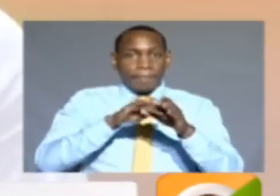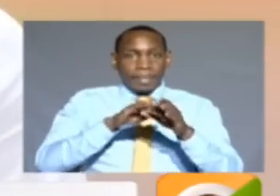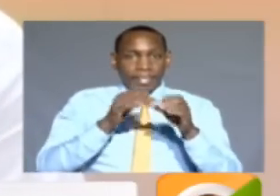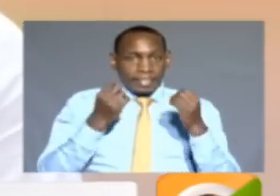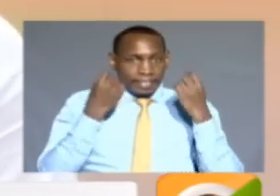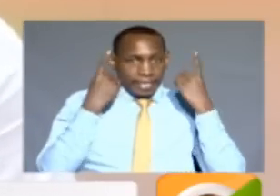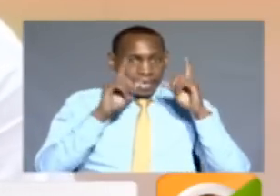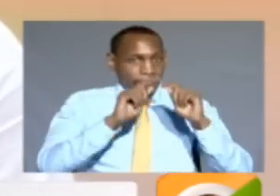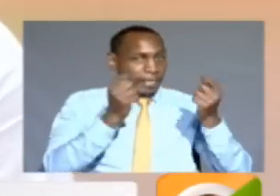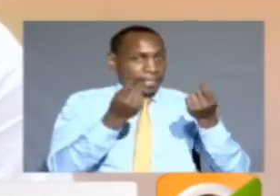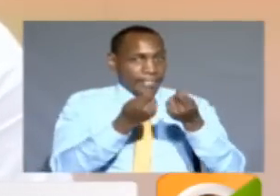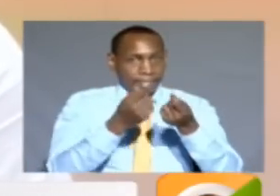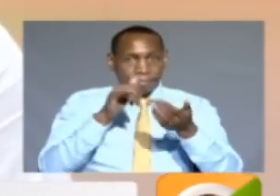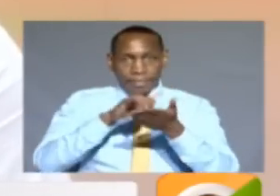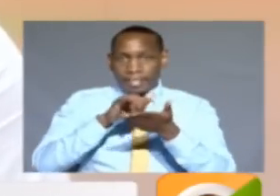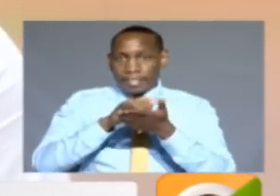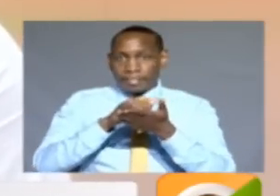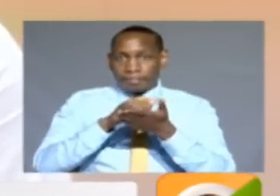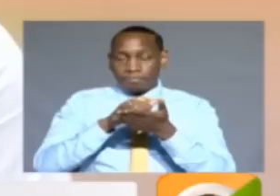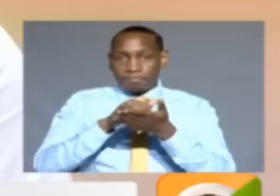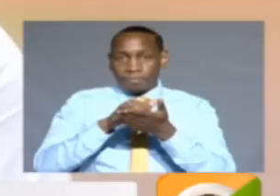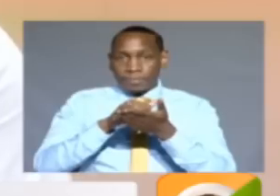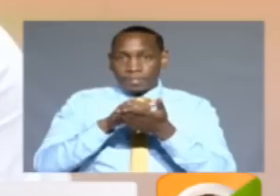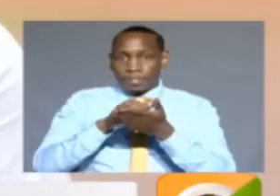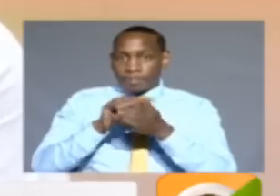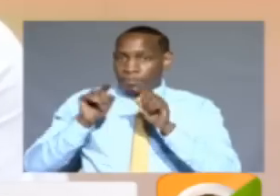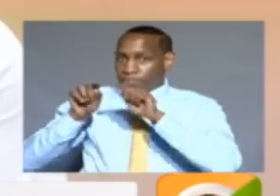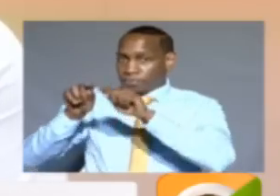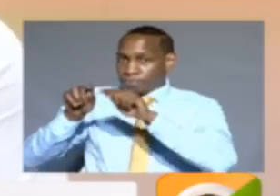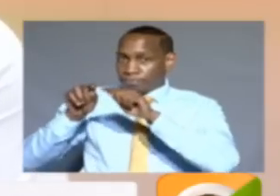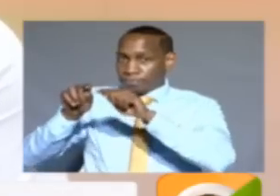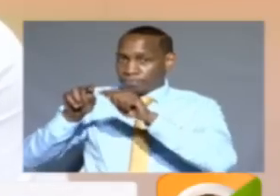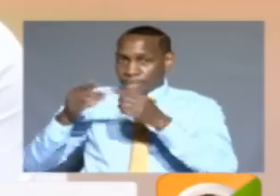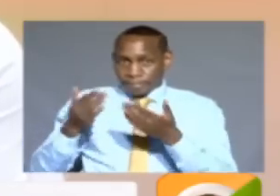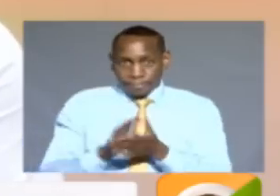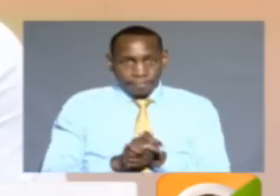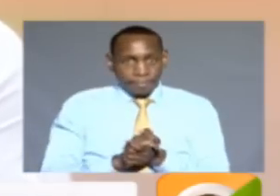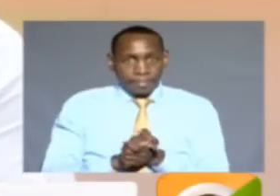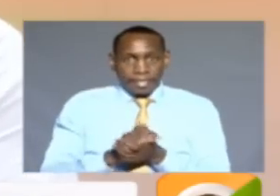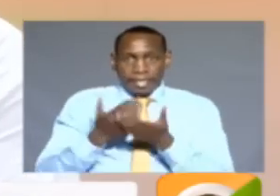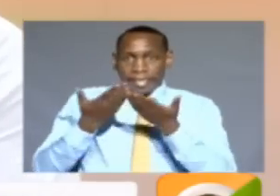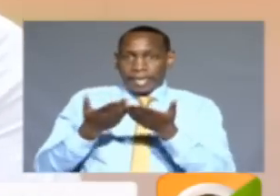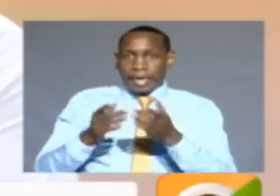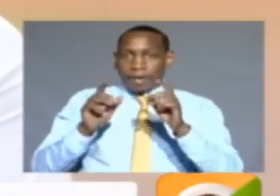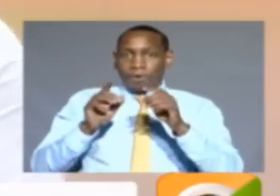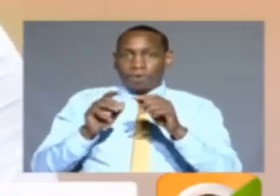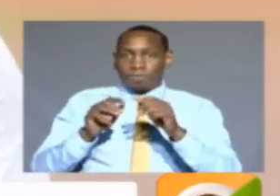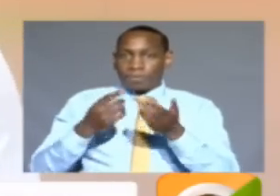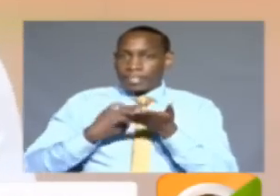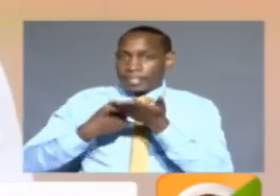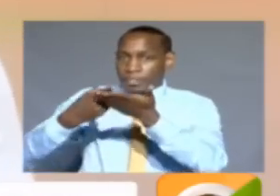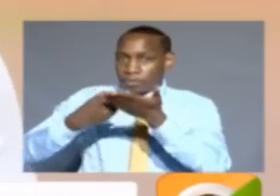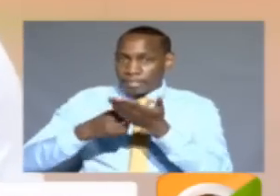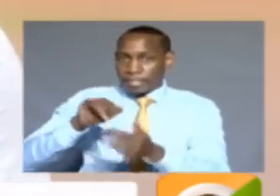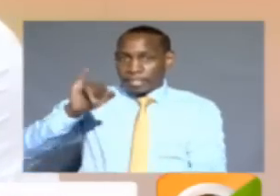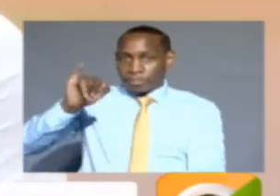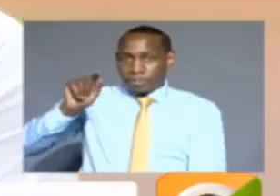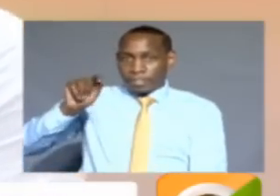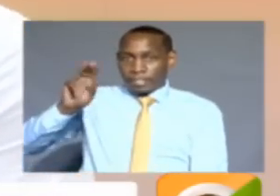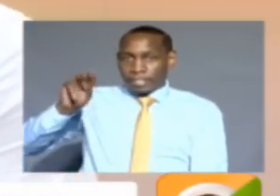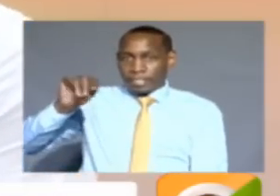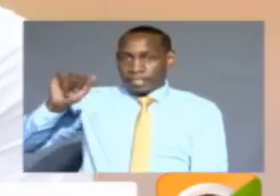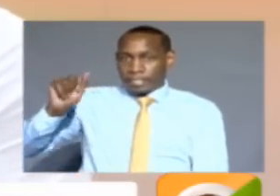Kieleweke. This kind of characterization. And if you're talking of the Itumbi and the